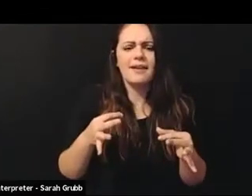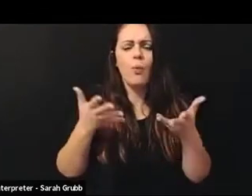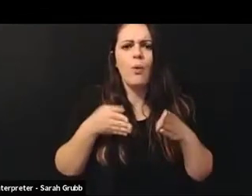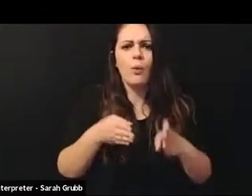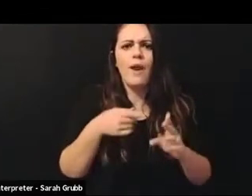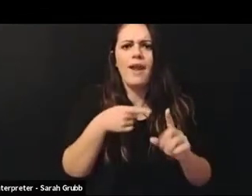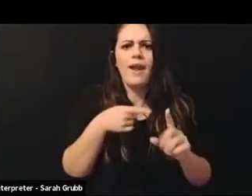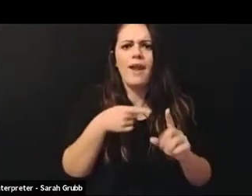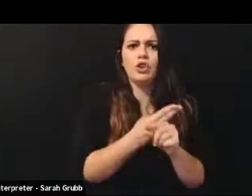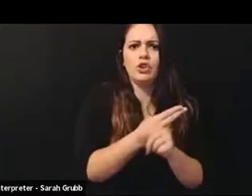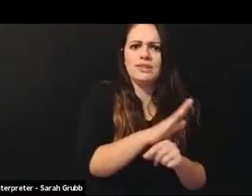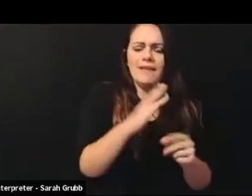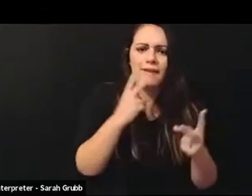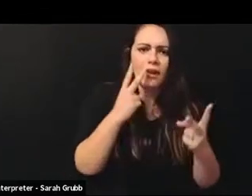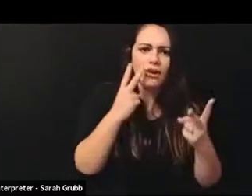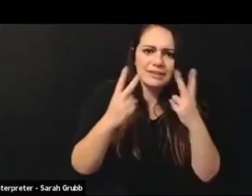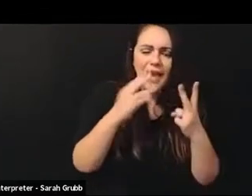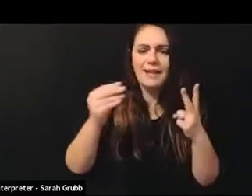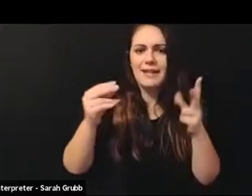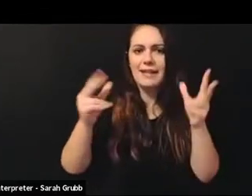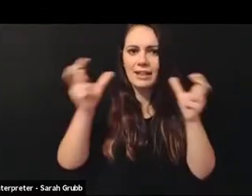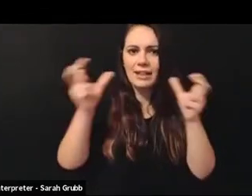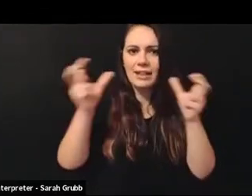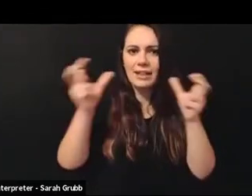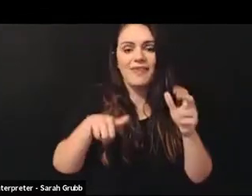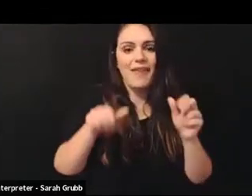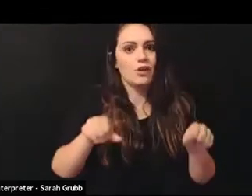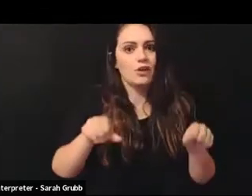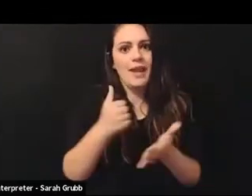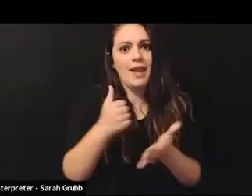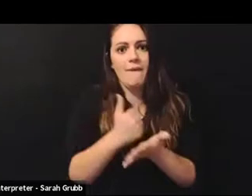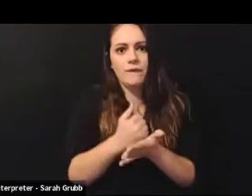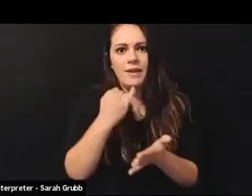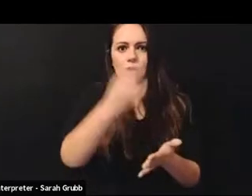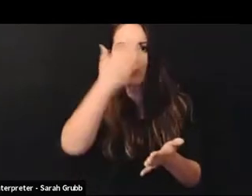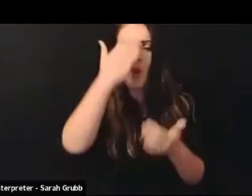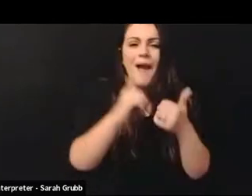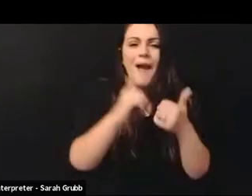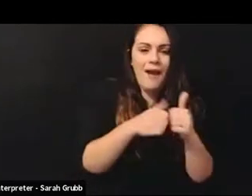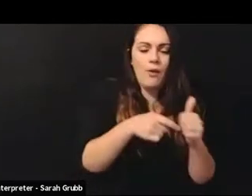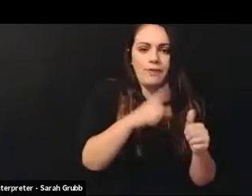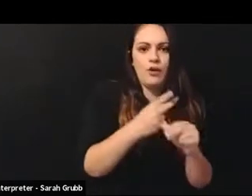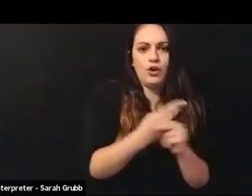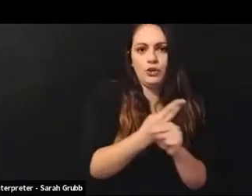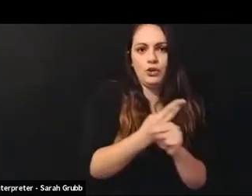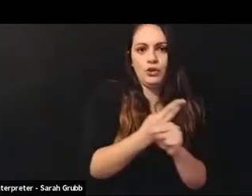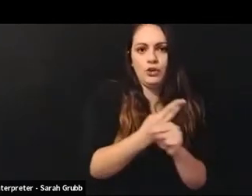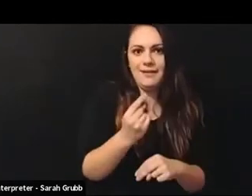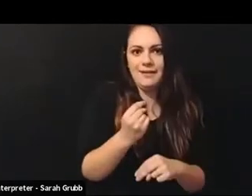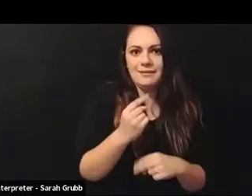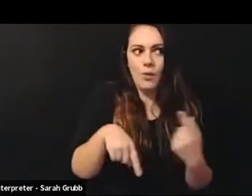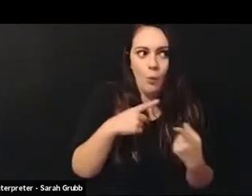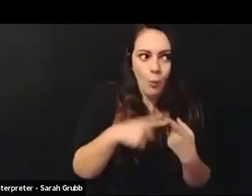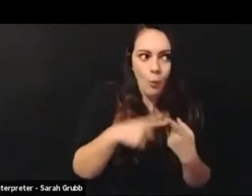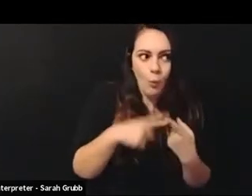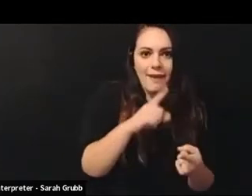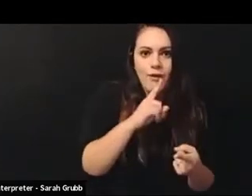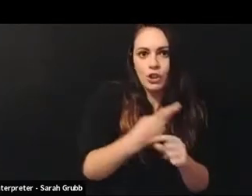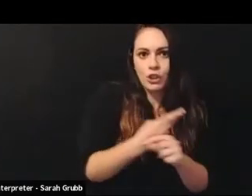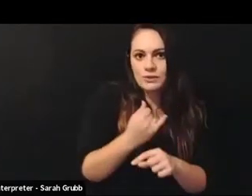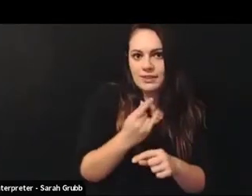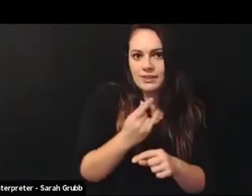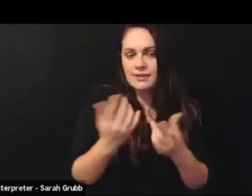level their vision is, that could be helpful. And ways they're using it and when they're using it, what's motivating.